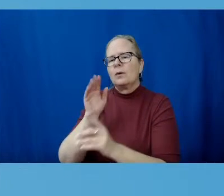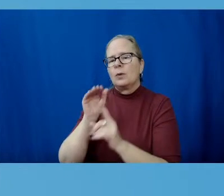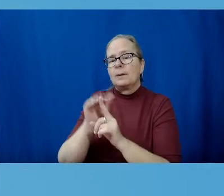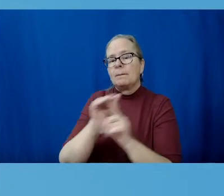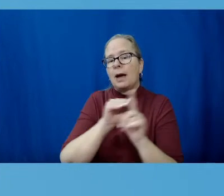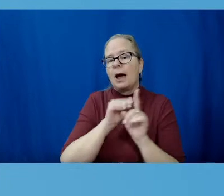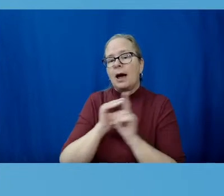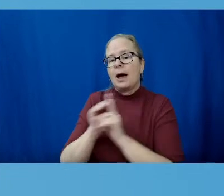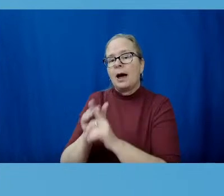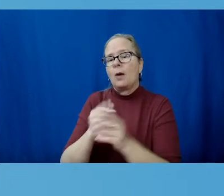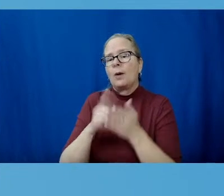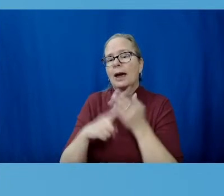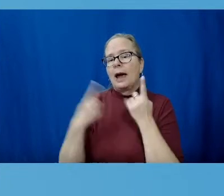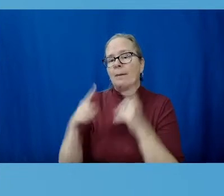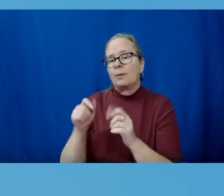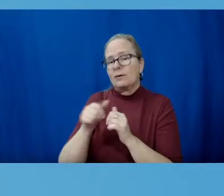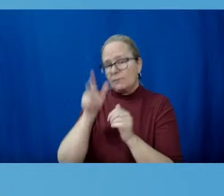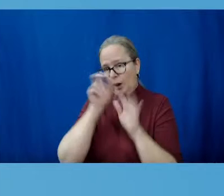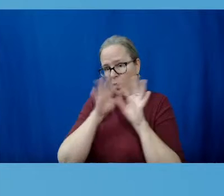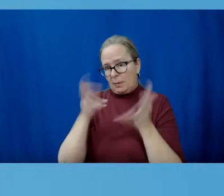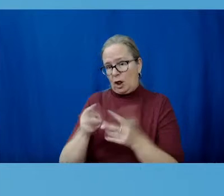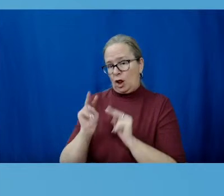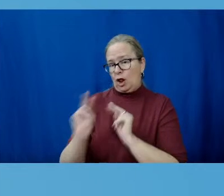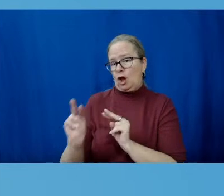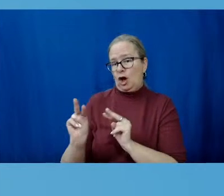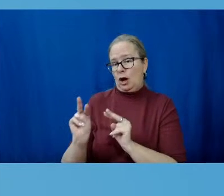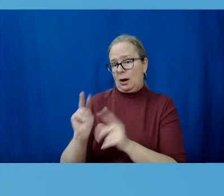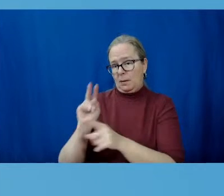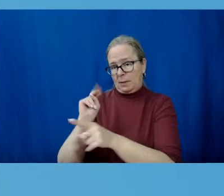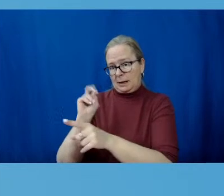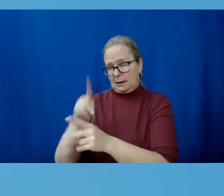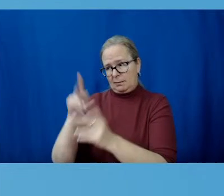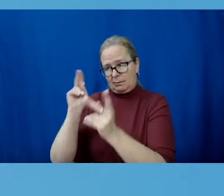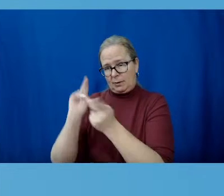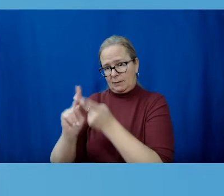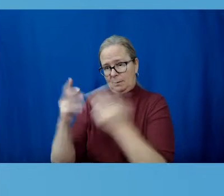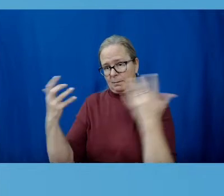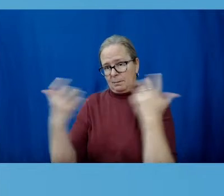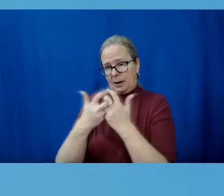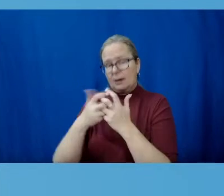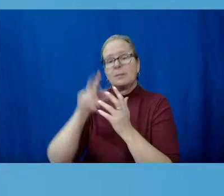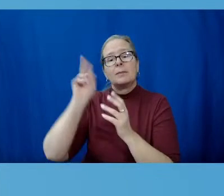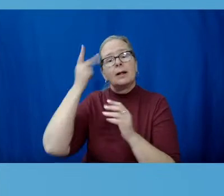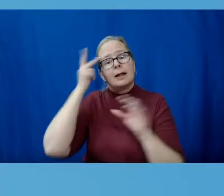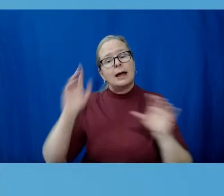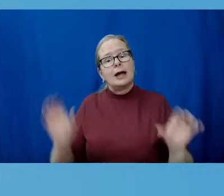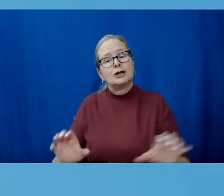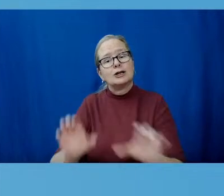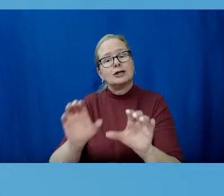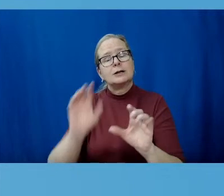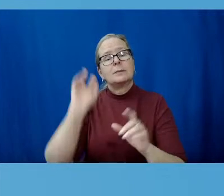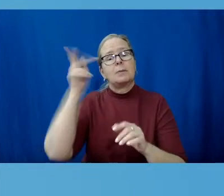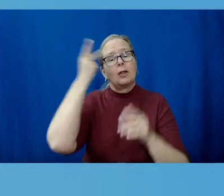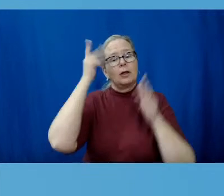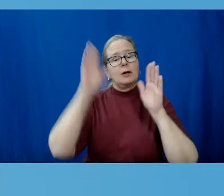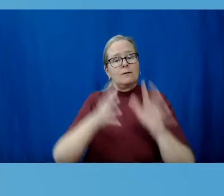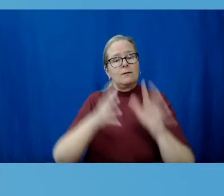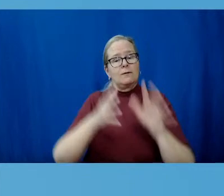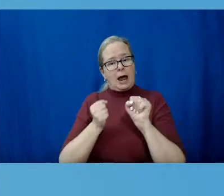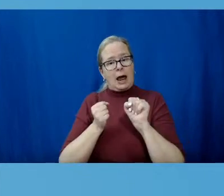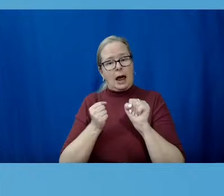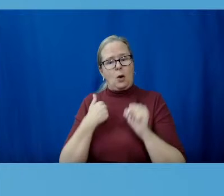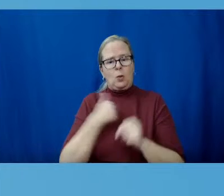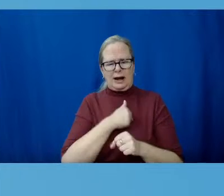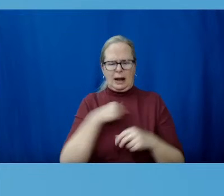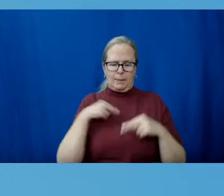seem really slow for the average person, but for politicians, it's coming screaming at us just over a year away. So we expect the NDP to